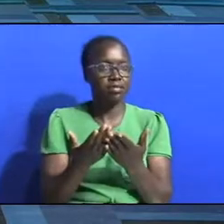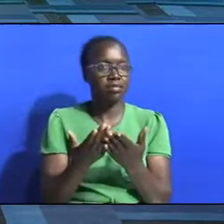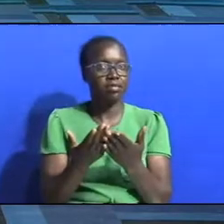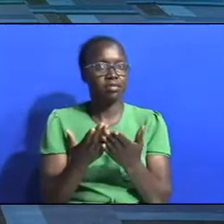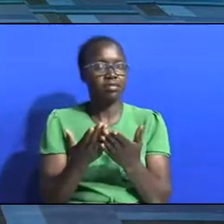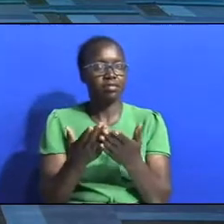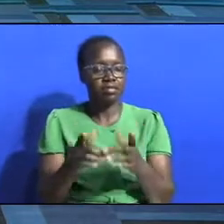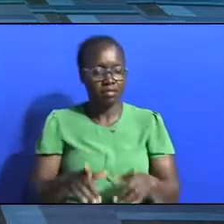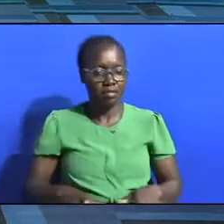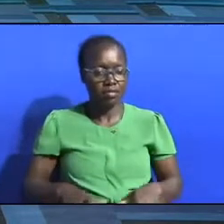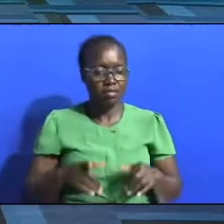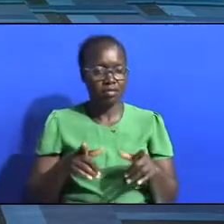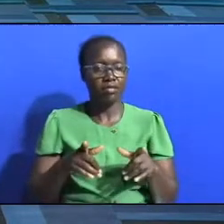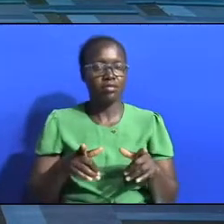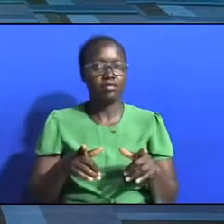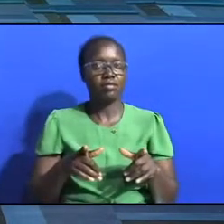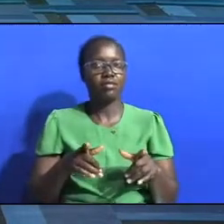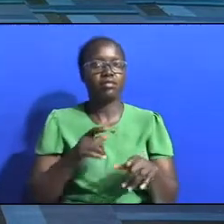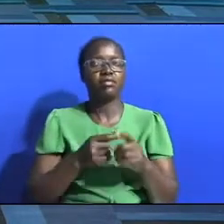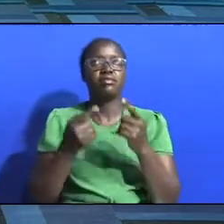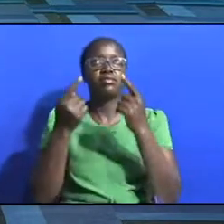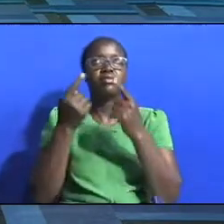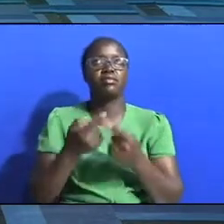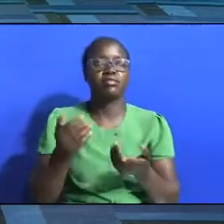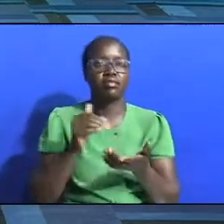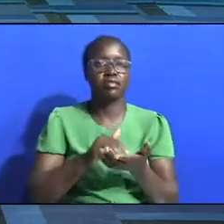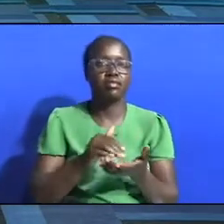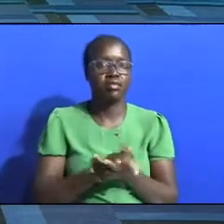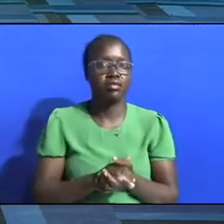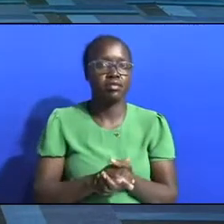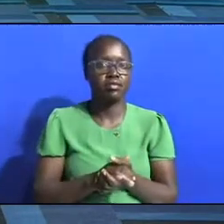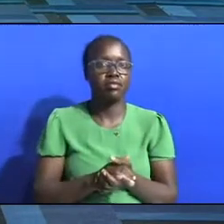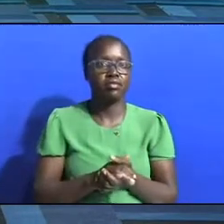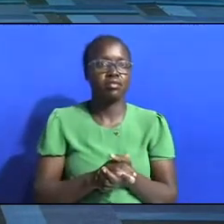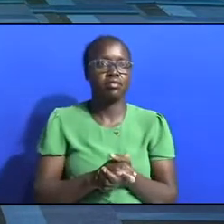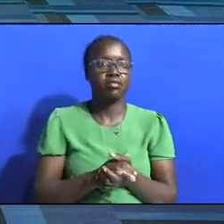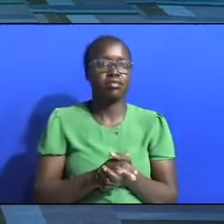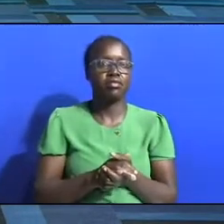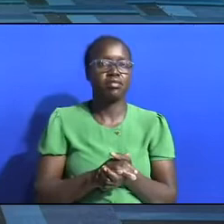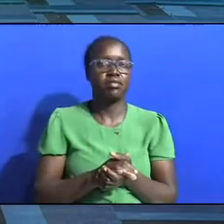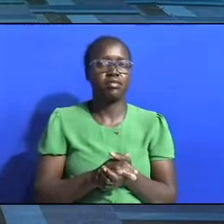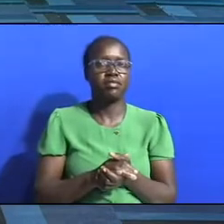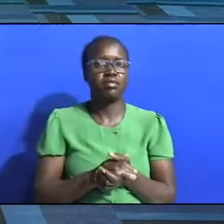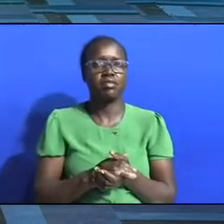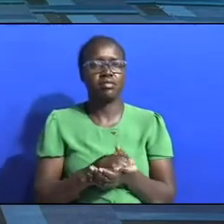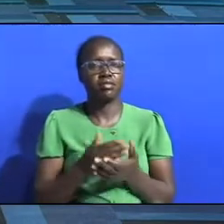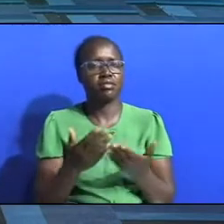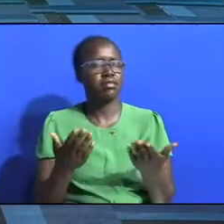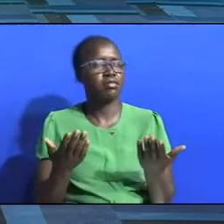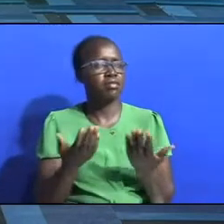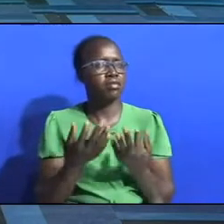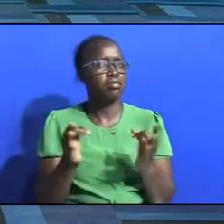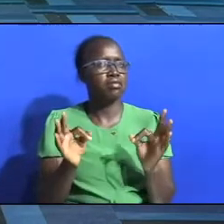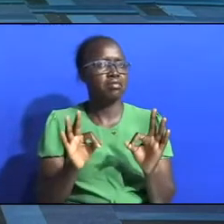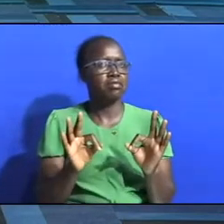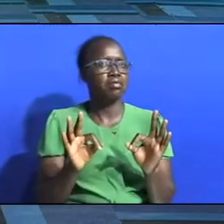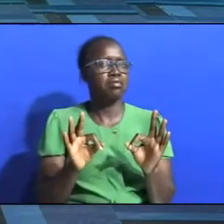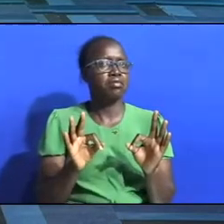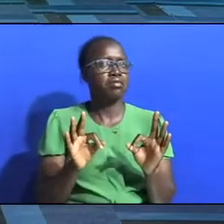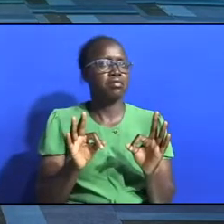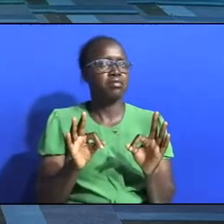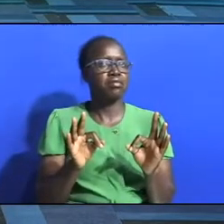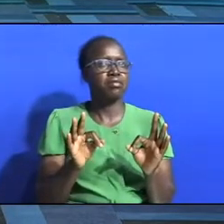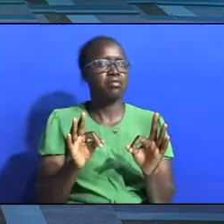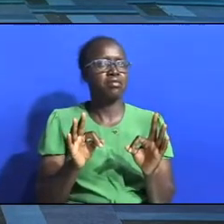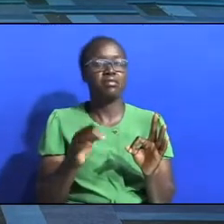will make us alive again when he comes the second time. So I think I know what made them have the freedom to say no to the